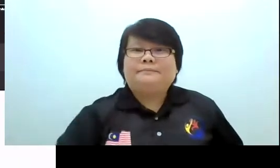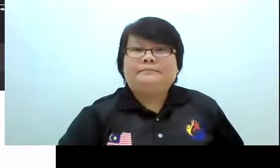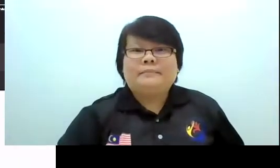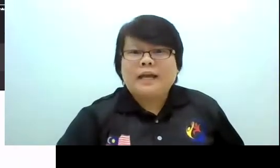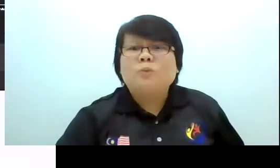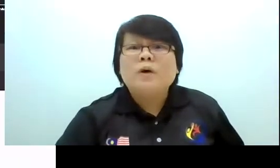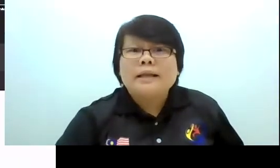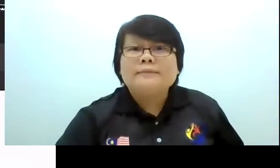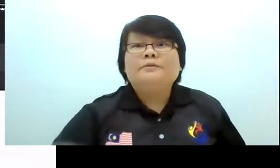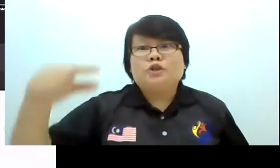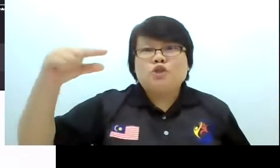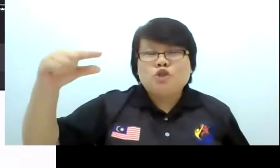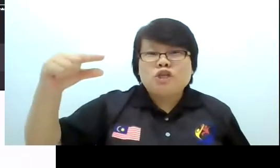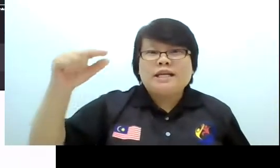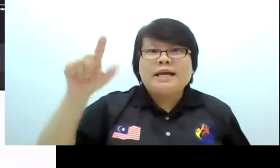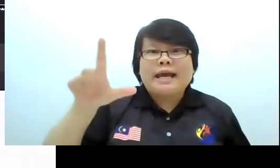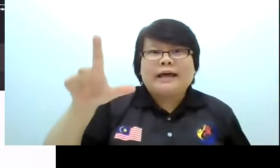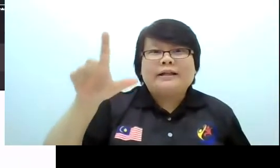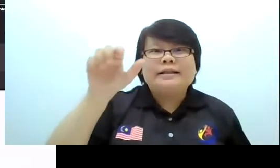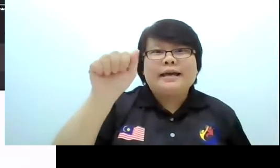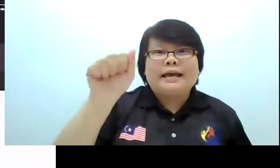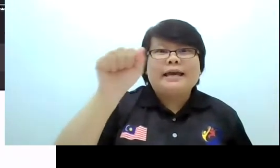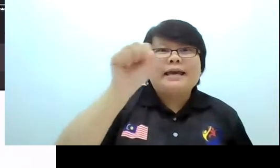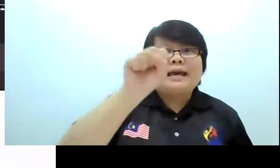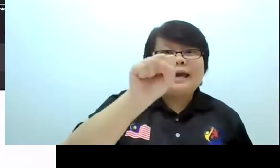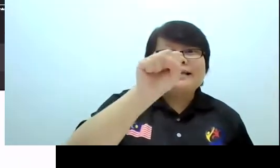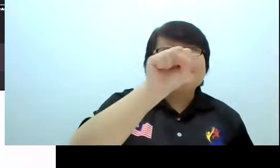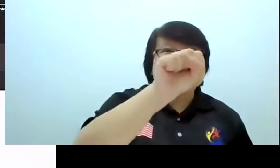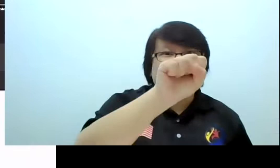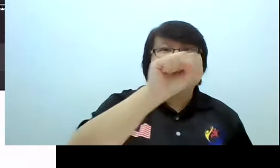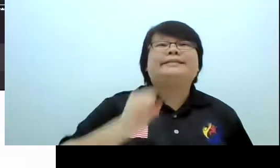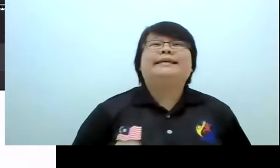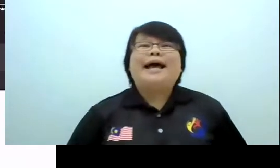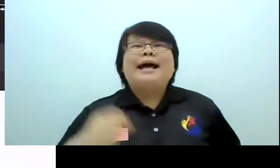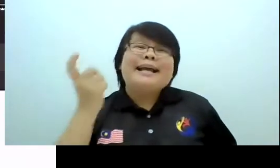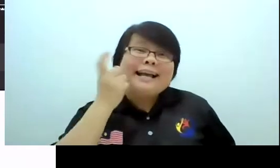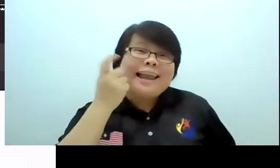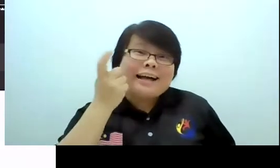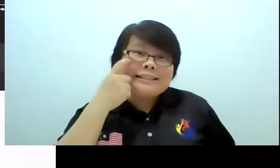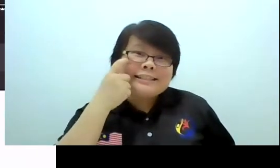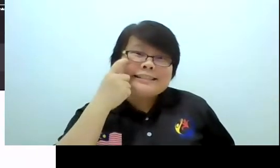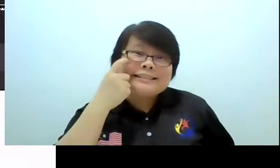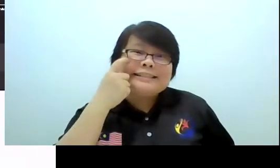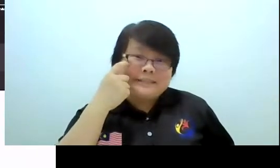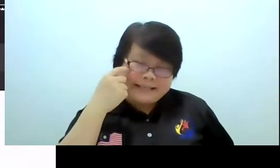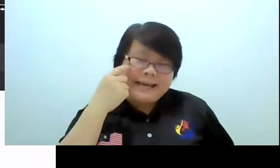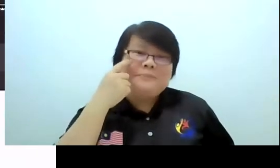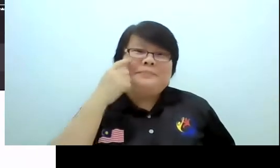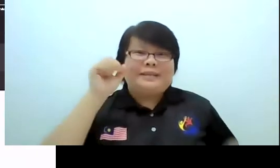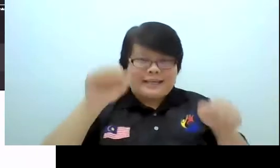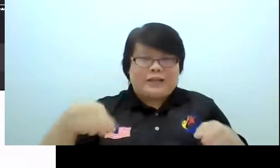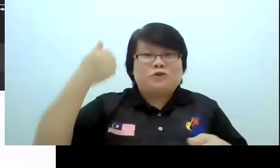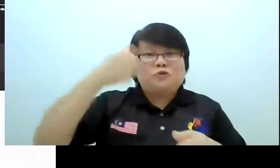N, and what? G, L, A, S, S, glass.